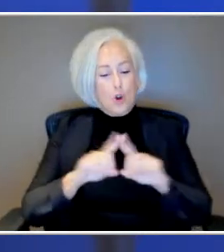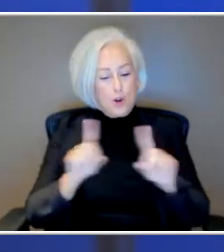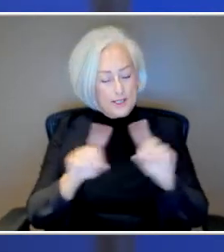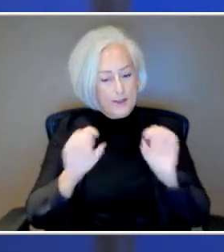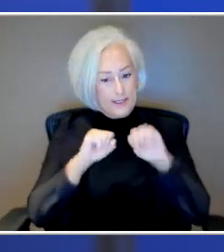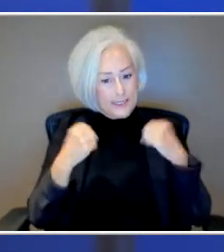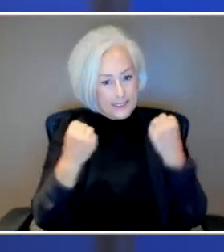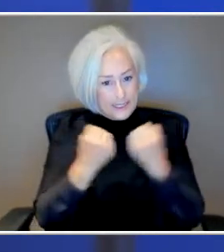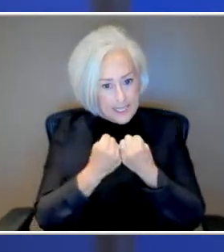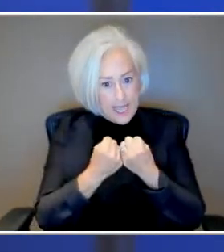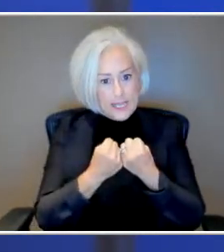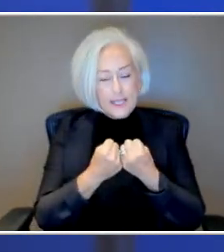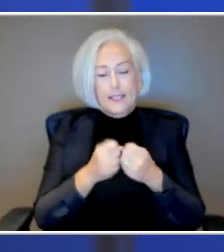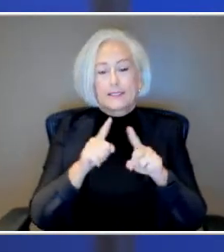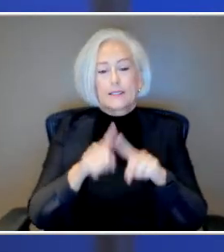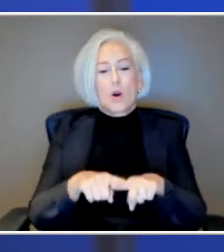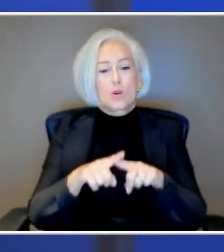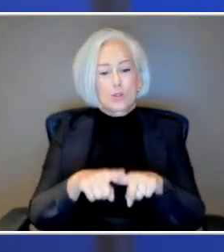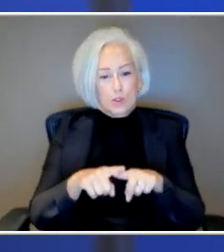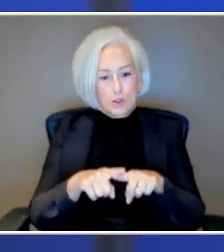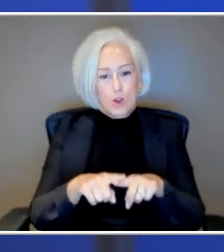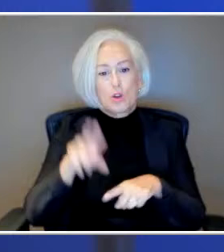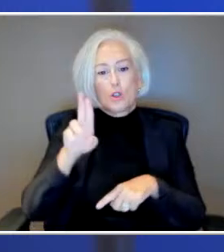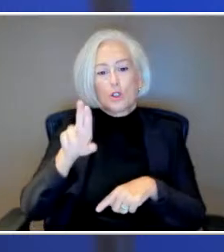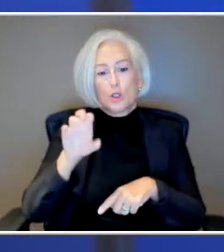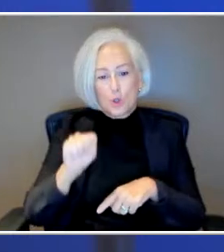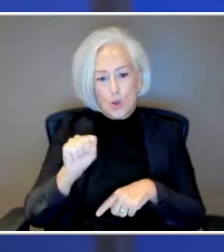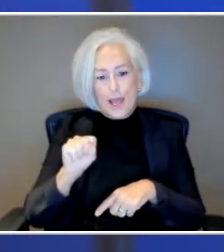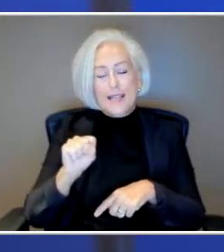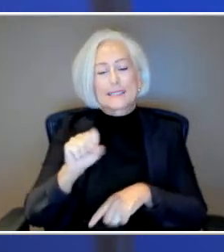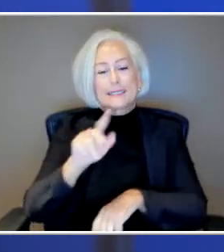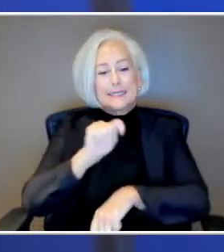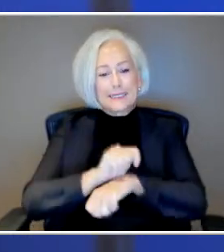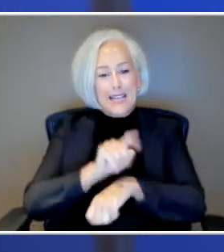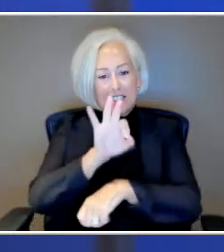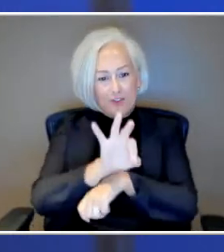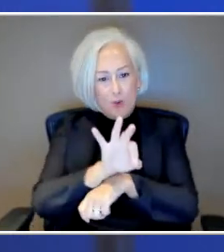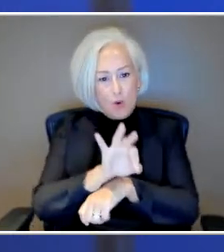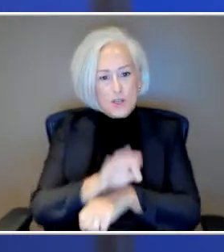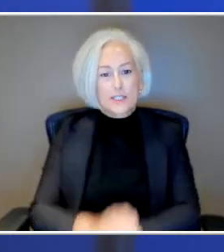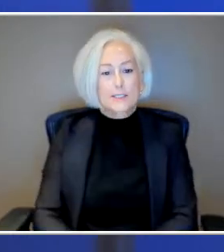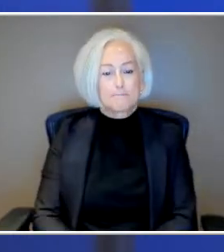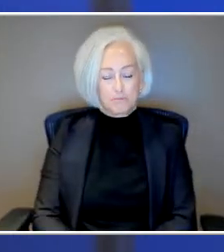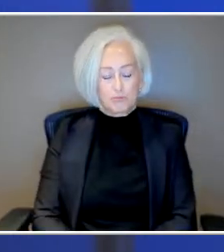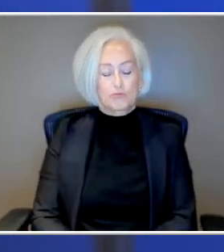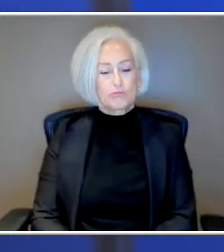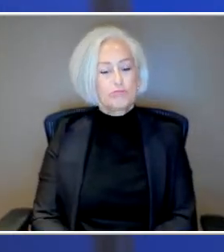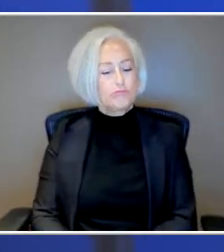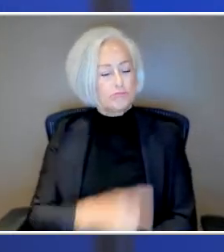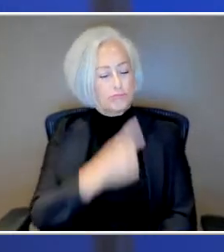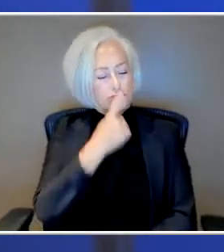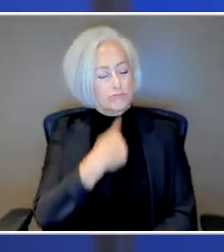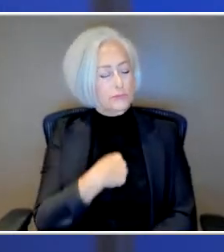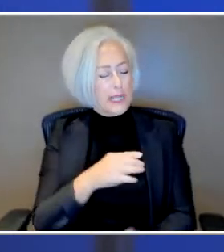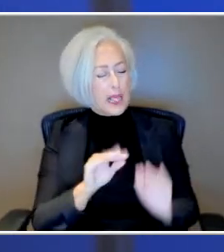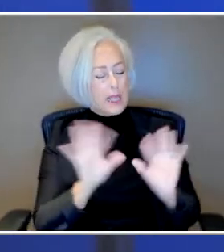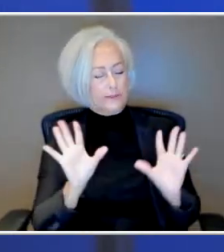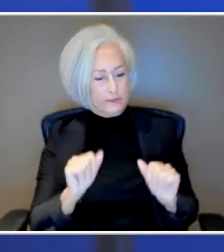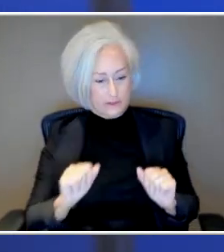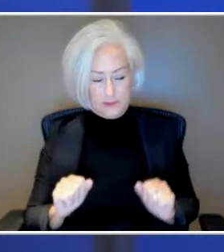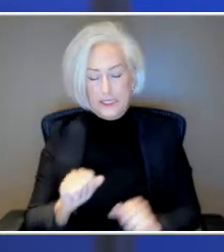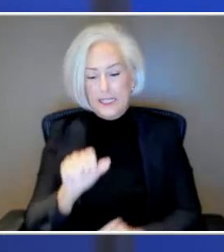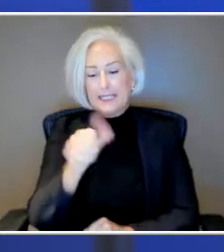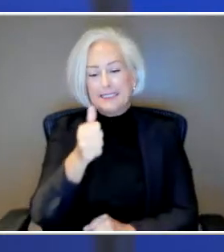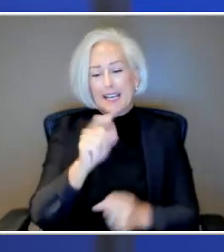U.S. Preventative Services Task Force had said. Clear that up for us then. Yeah, so about 10, 11 years ago now, they